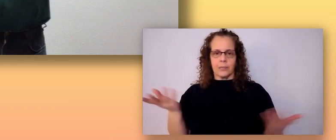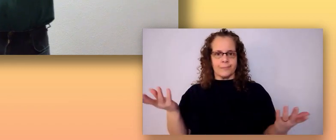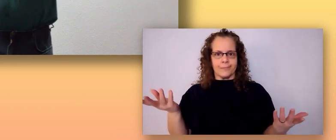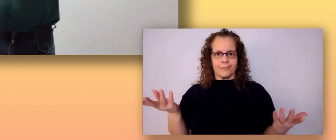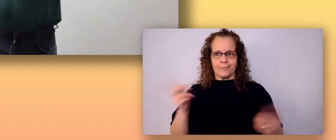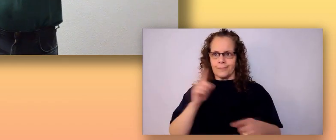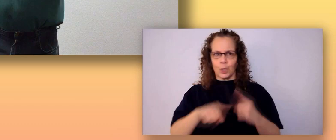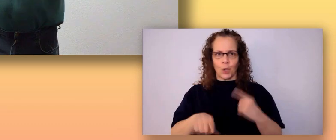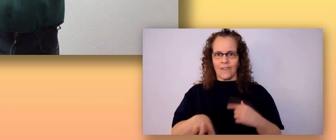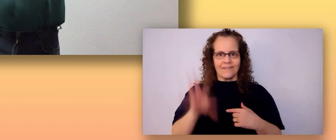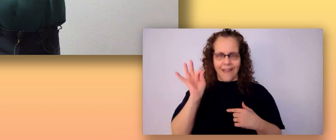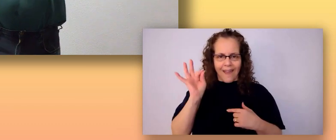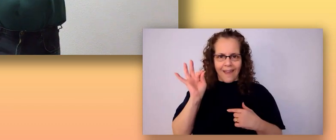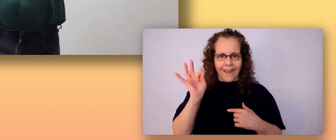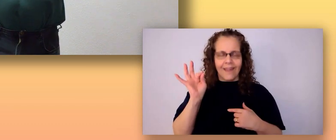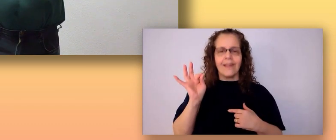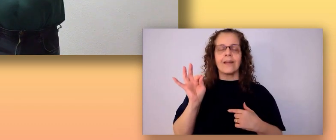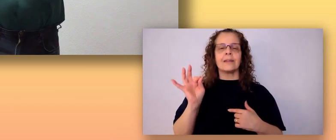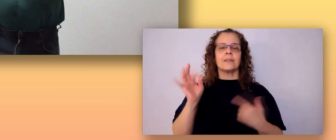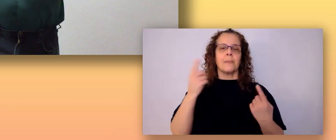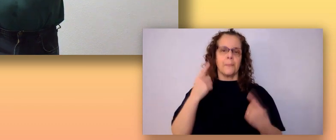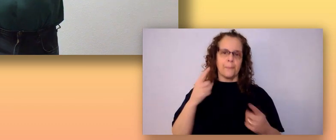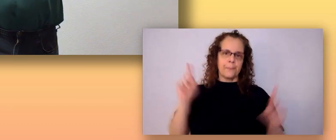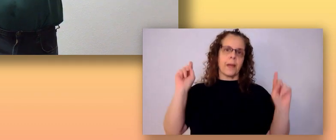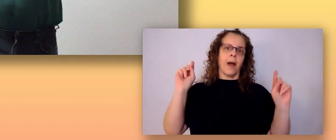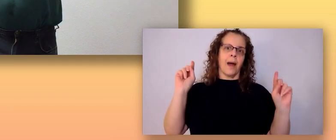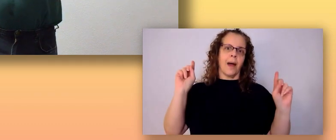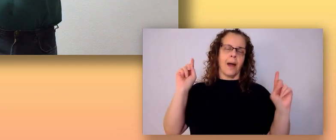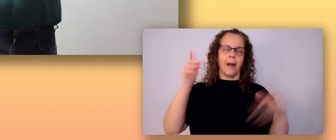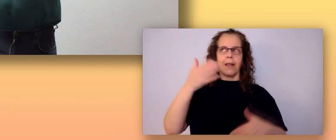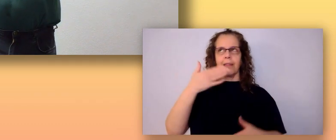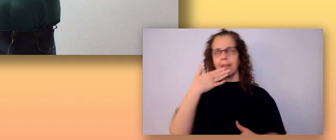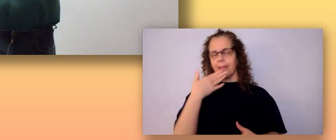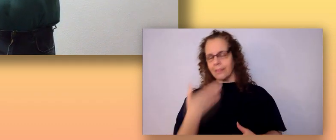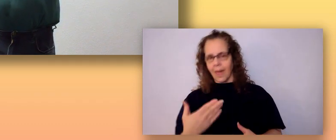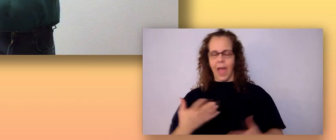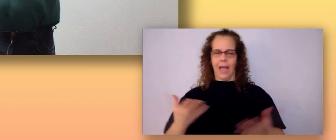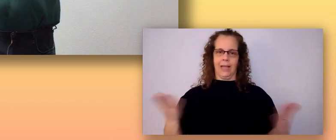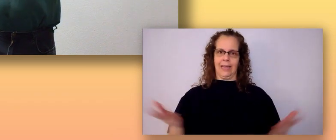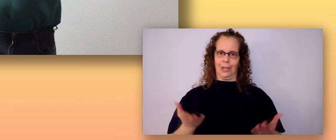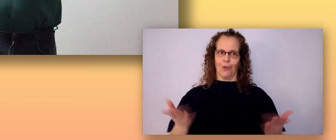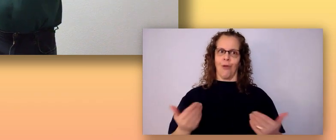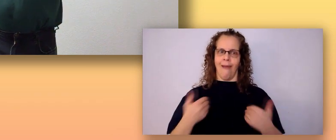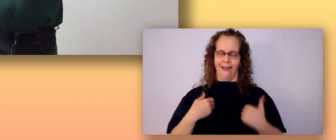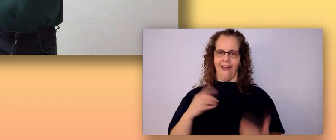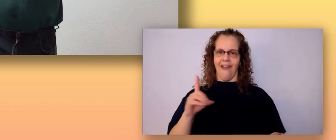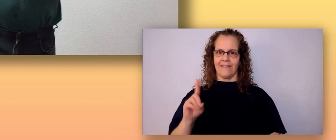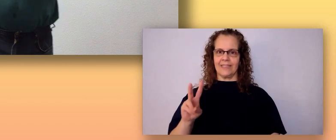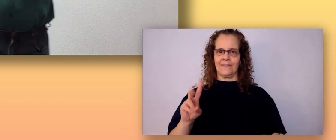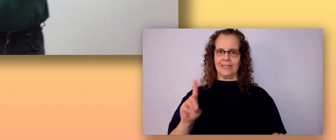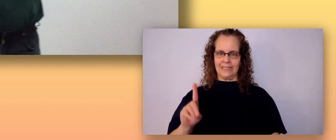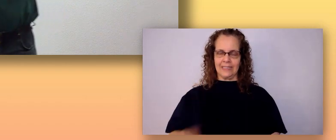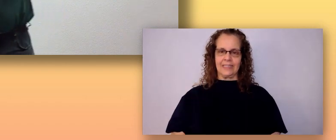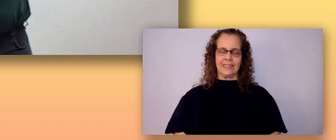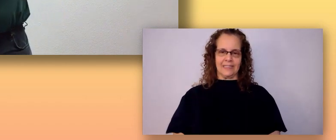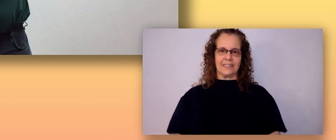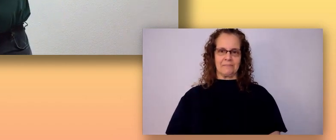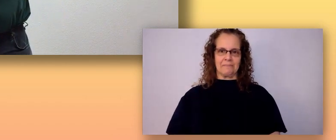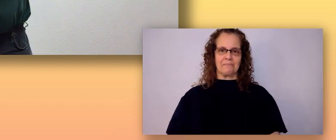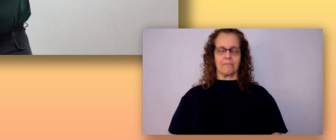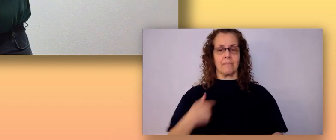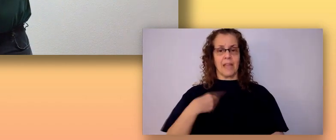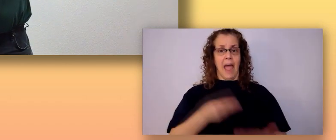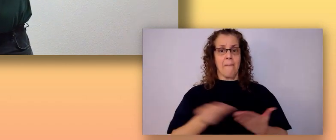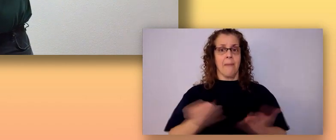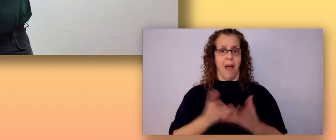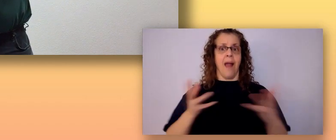I couldn't find it on any streaming service. Oh, thank goodness I was able to find it here. I buy a lot